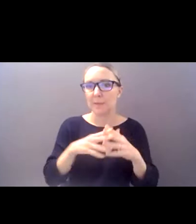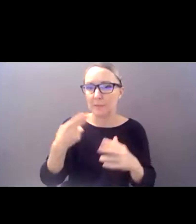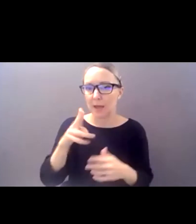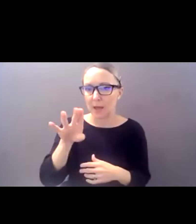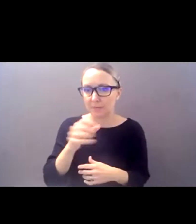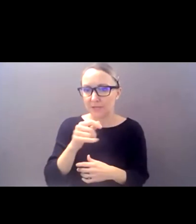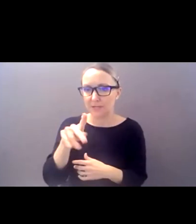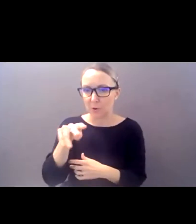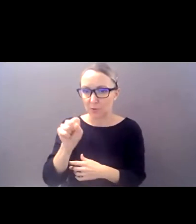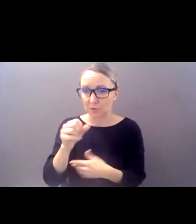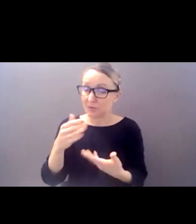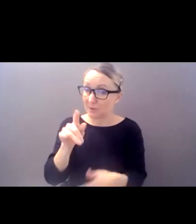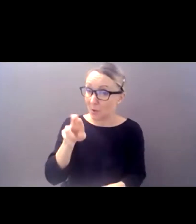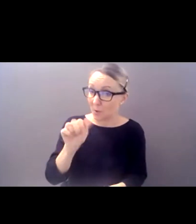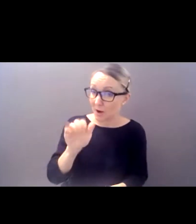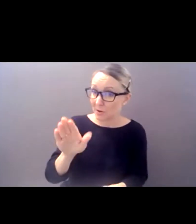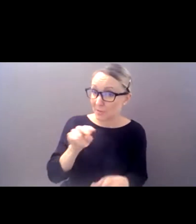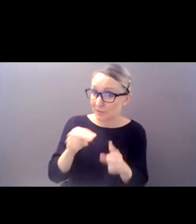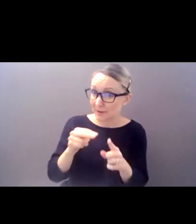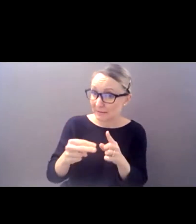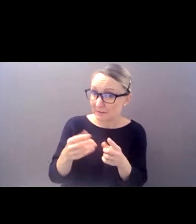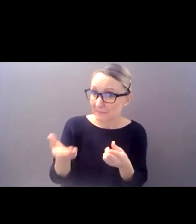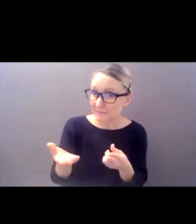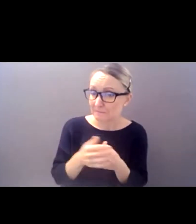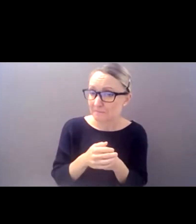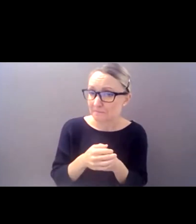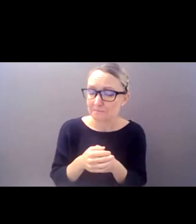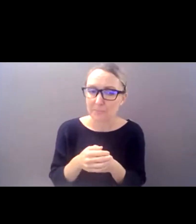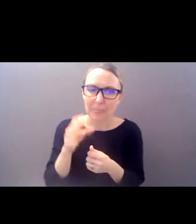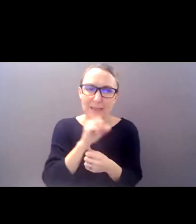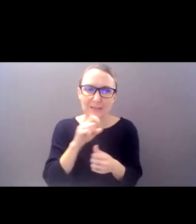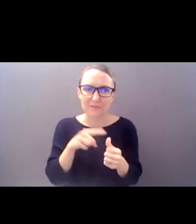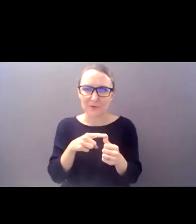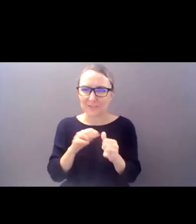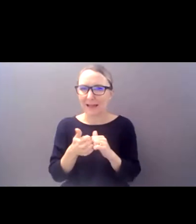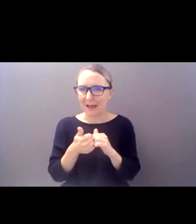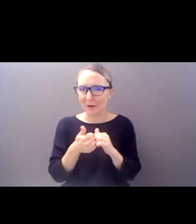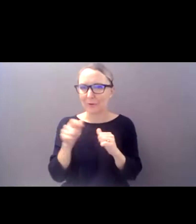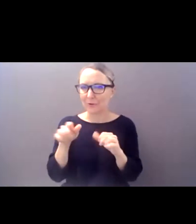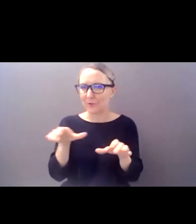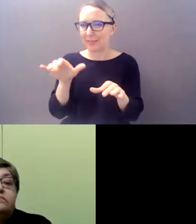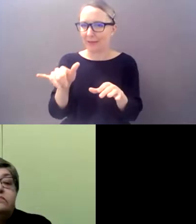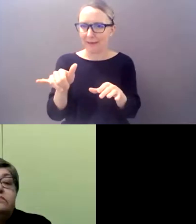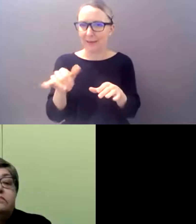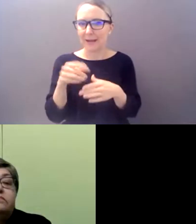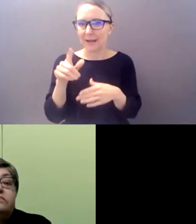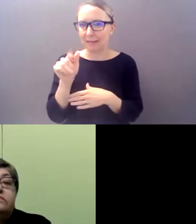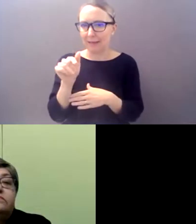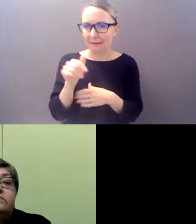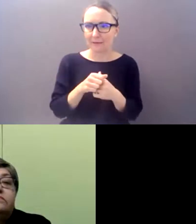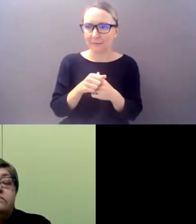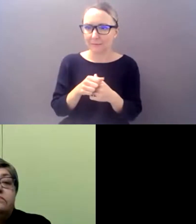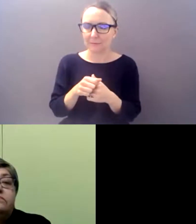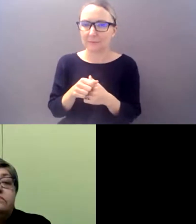if you can give us your perspective on, I guess, how it was done in LA in terms of